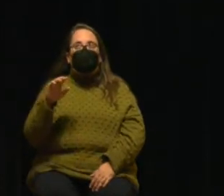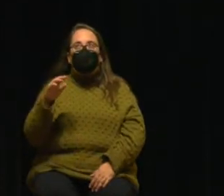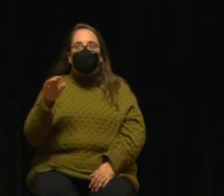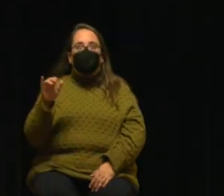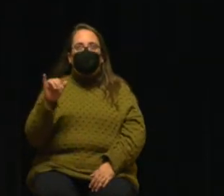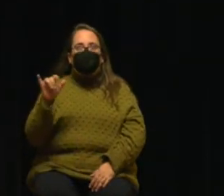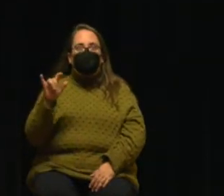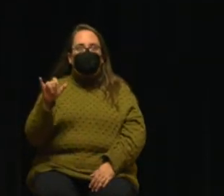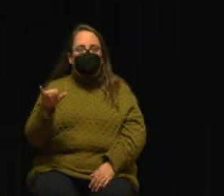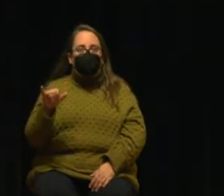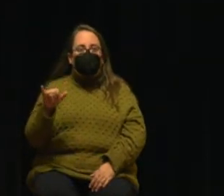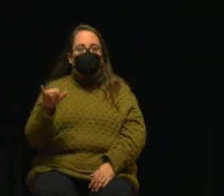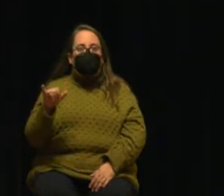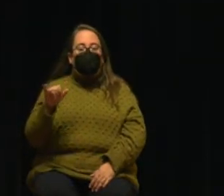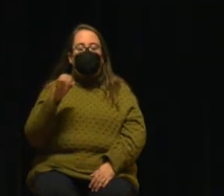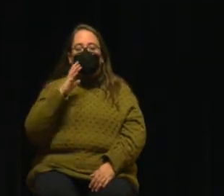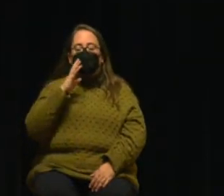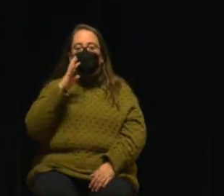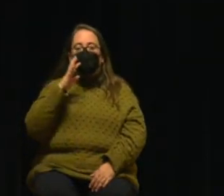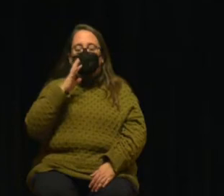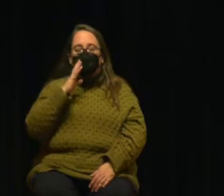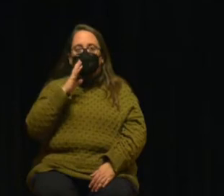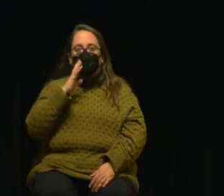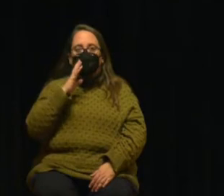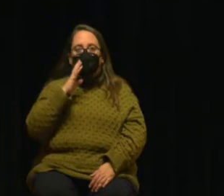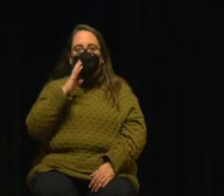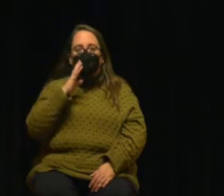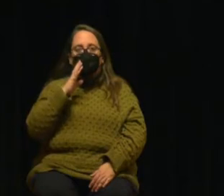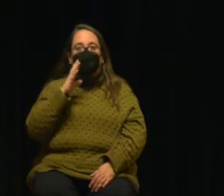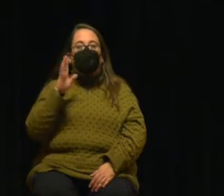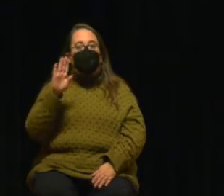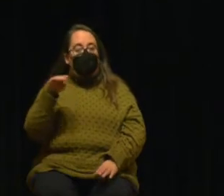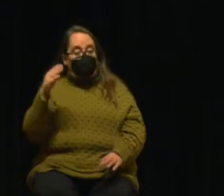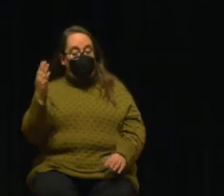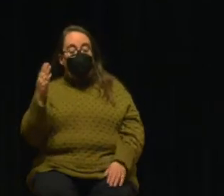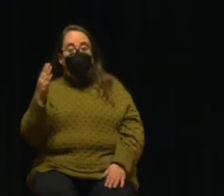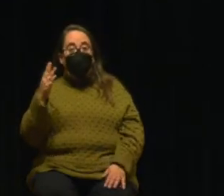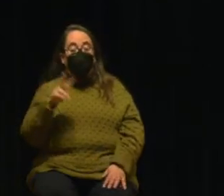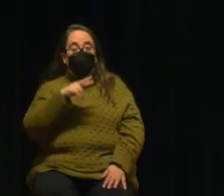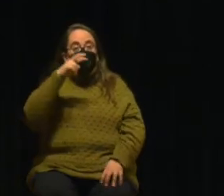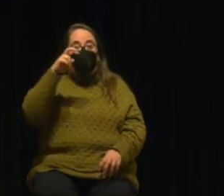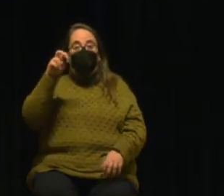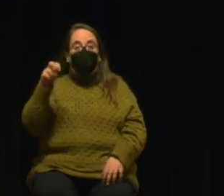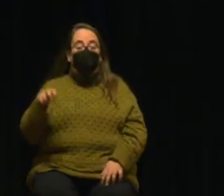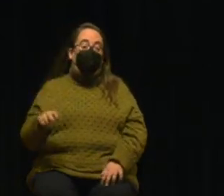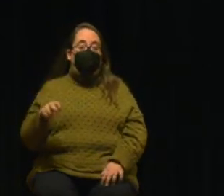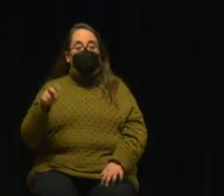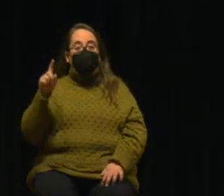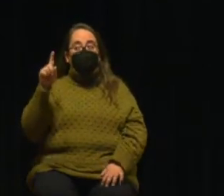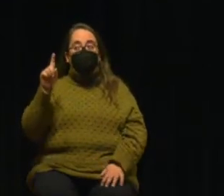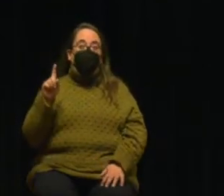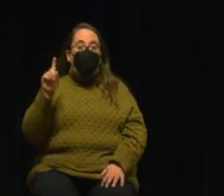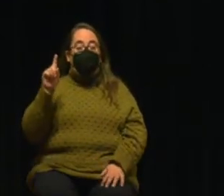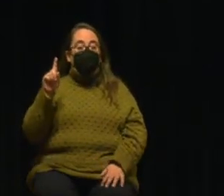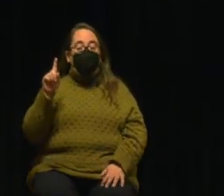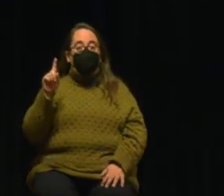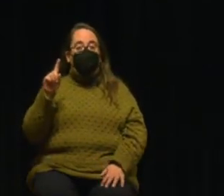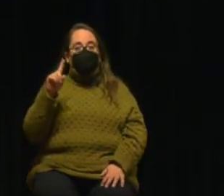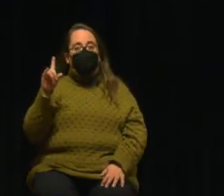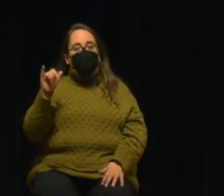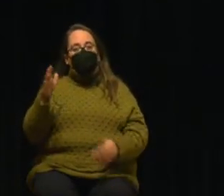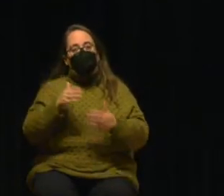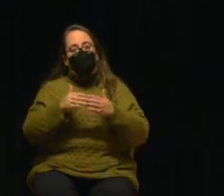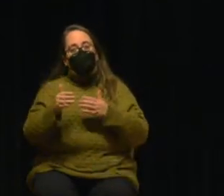an eternity, his voice responded, and they opened the crate, and out jumped Henry Box Brown, forever